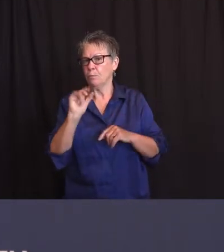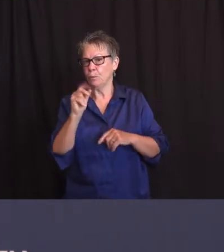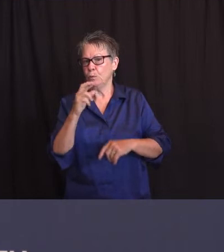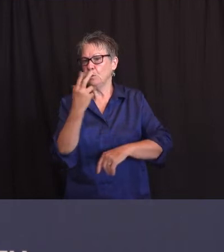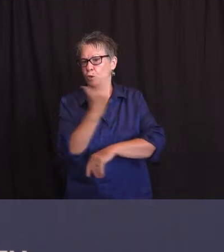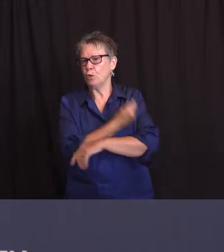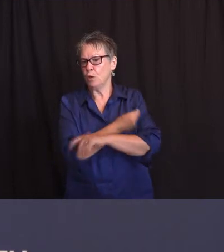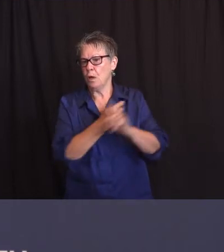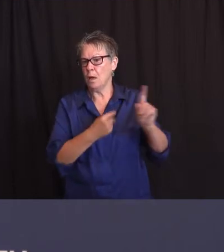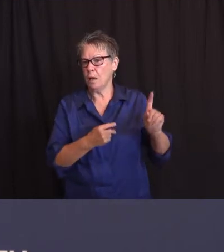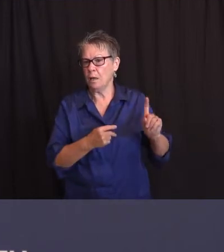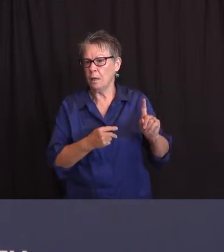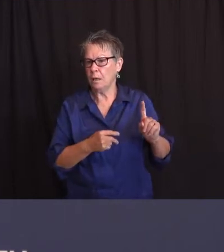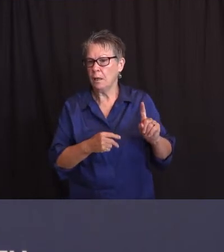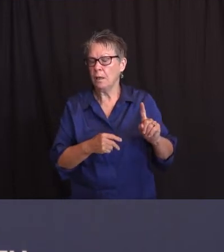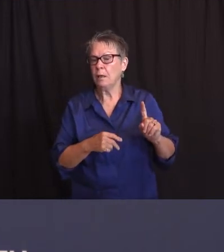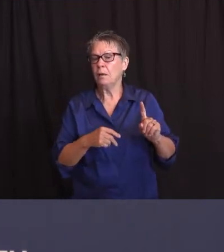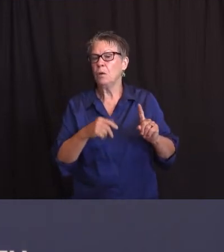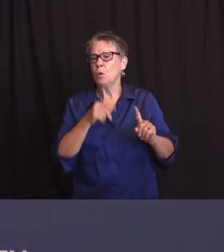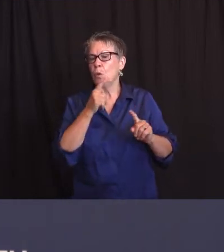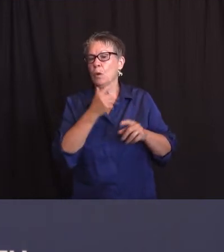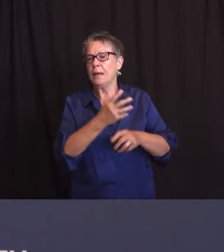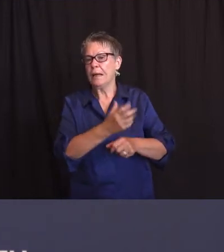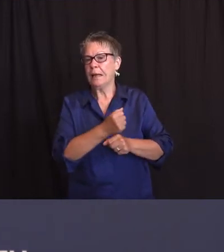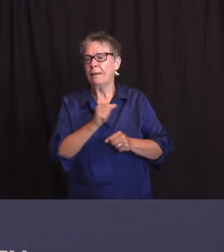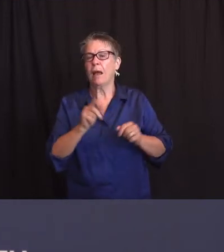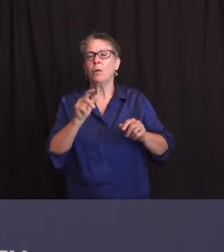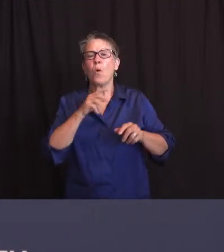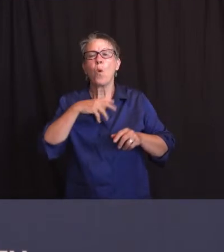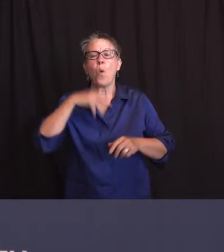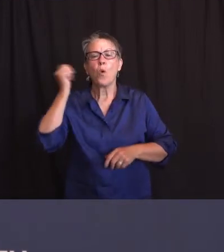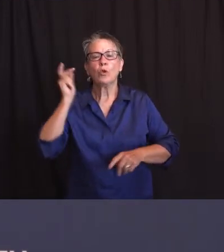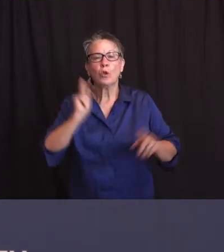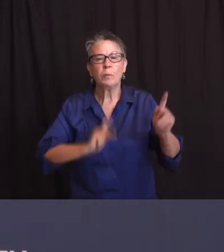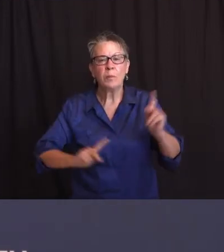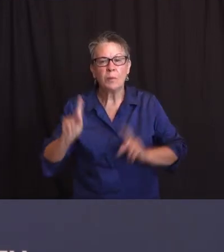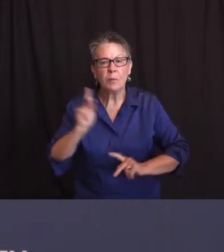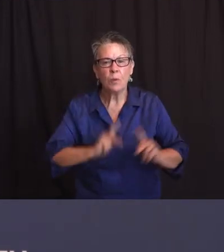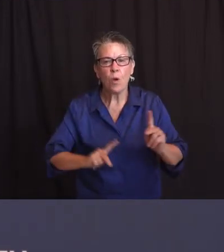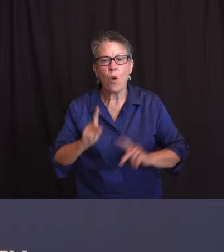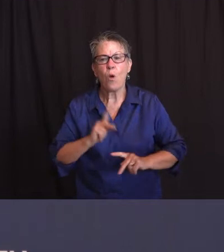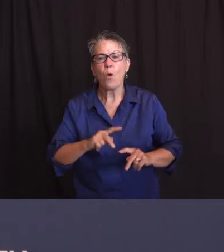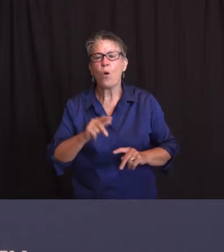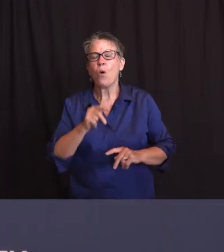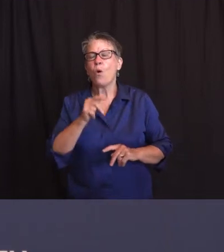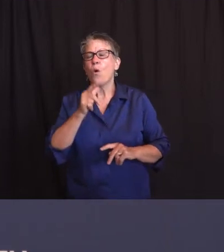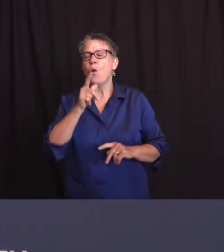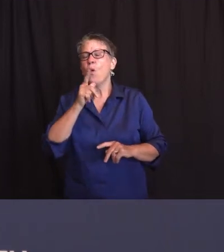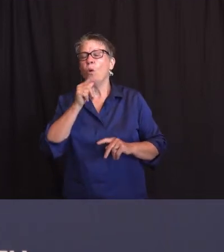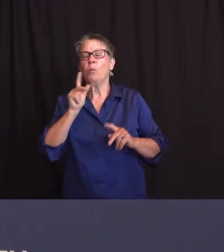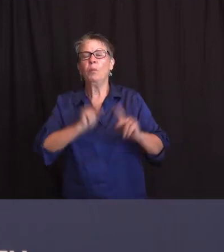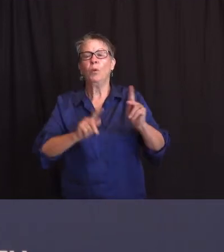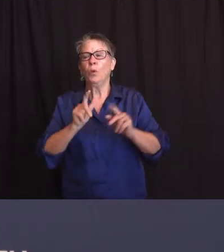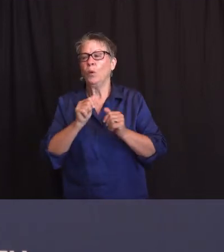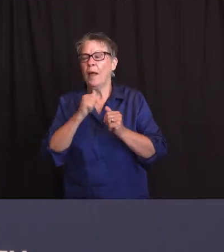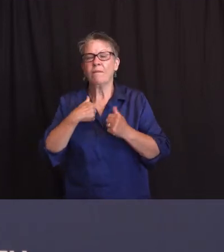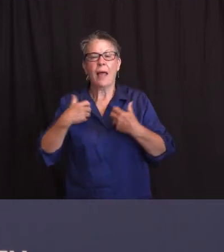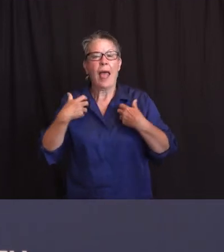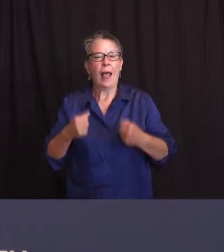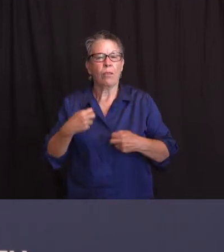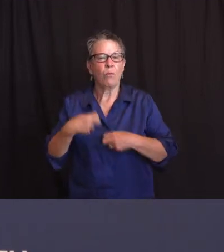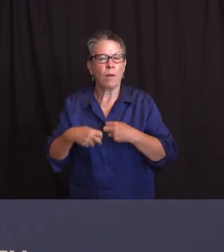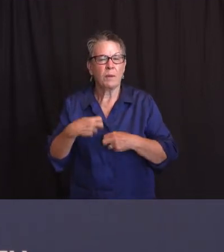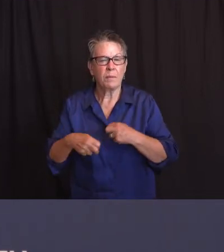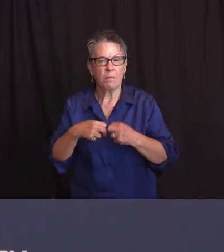sort of tells you. And Pat reminds me, there's still people out there who think because they had COVID, they don't need to get